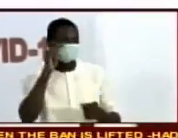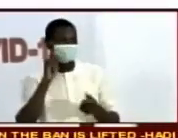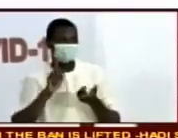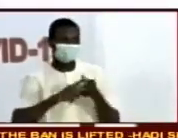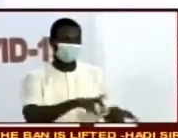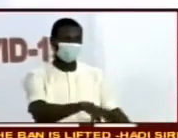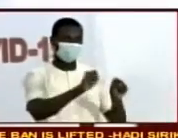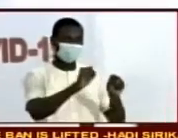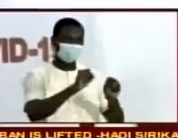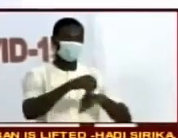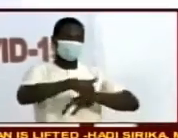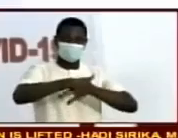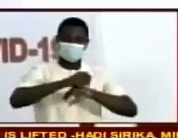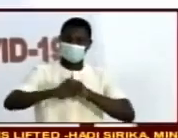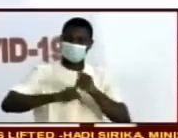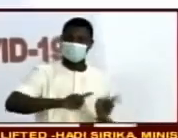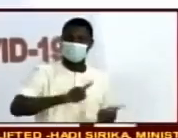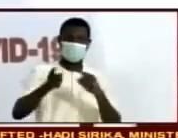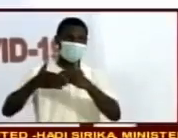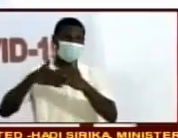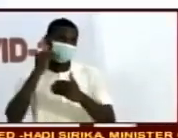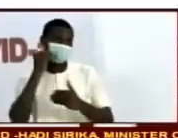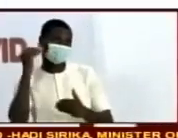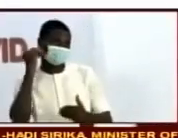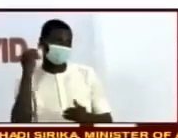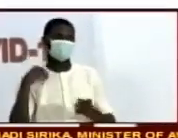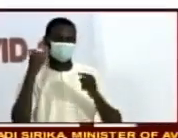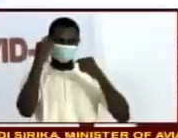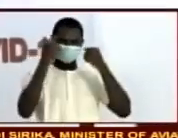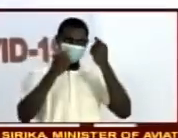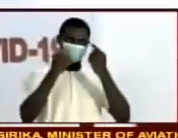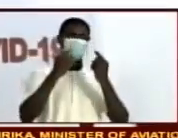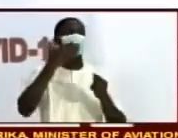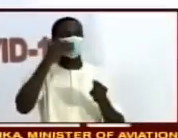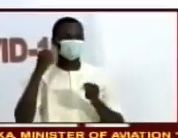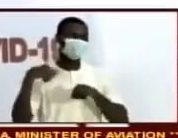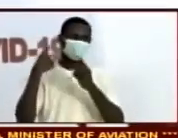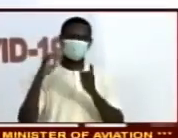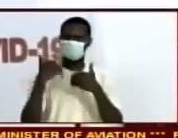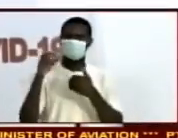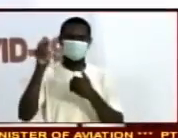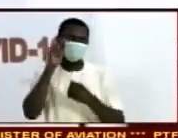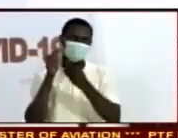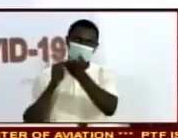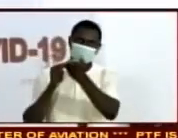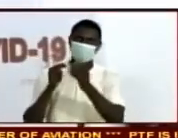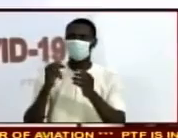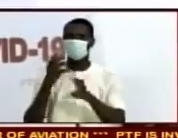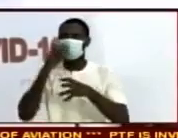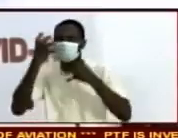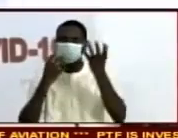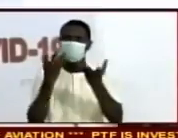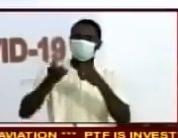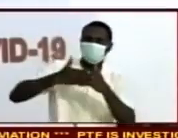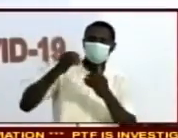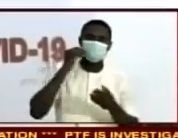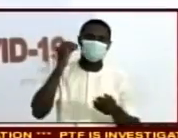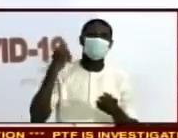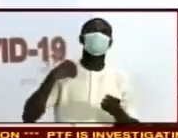nationals here. And we thought that since our people were there, crying out, that we